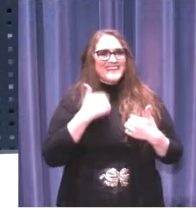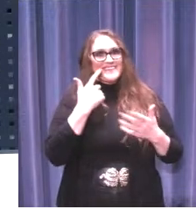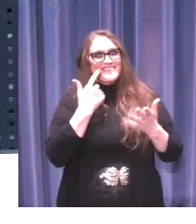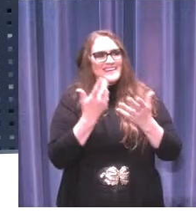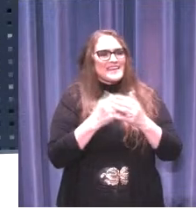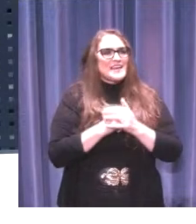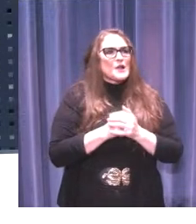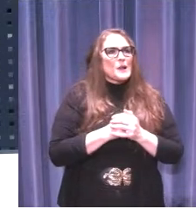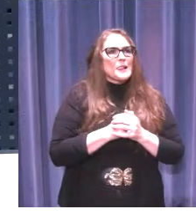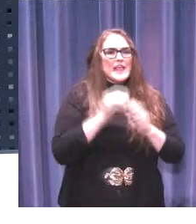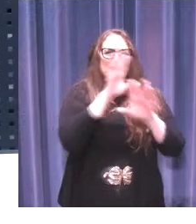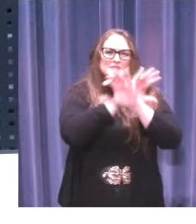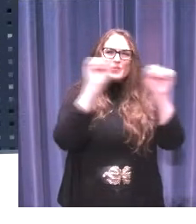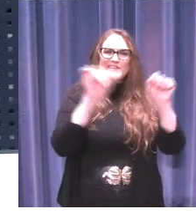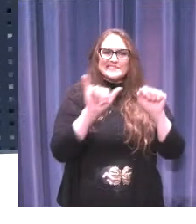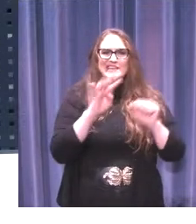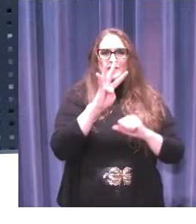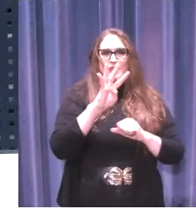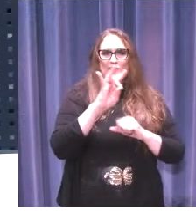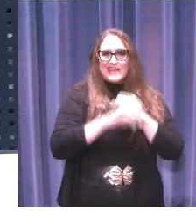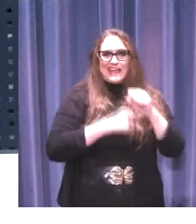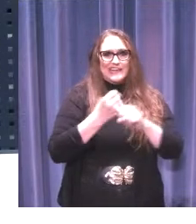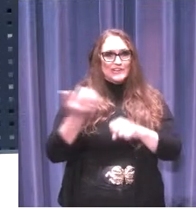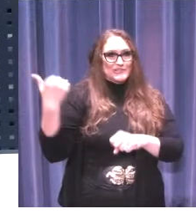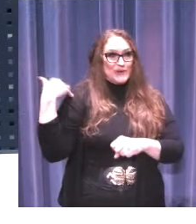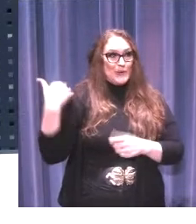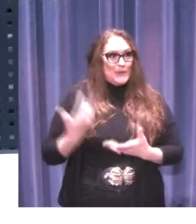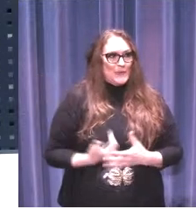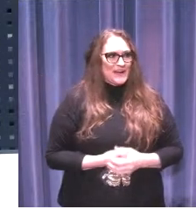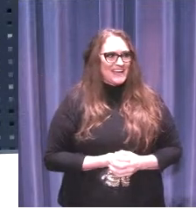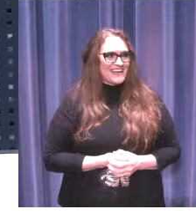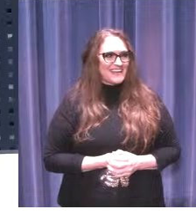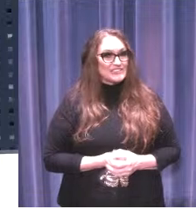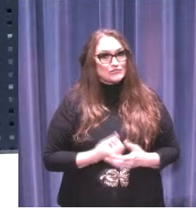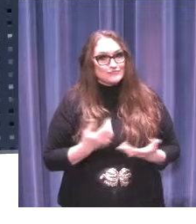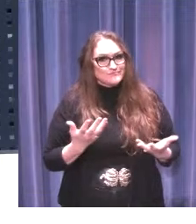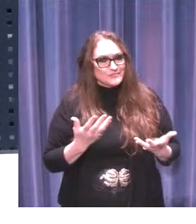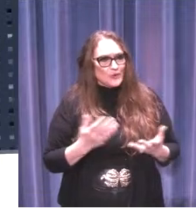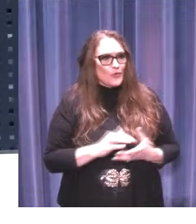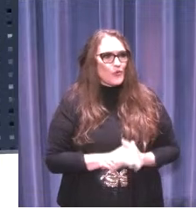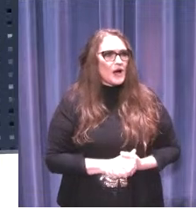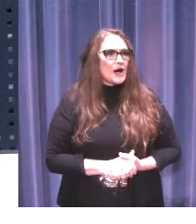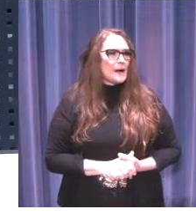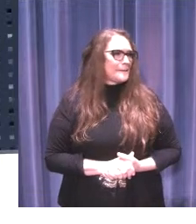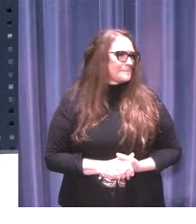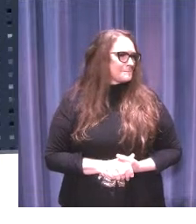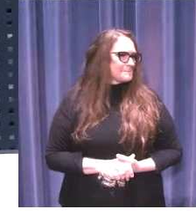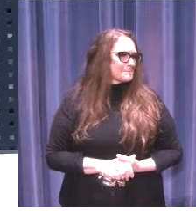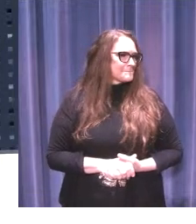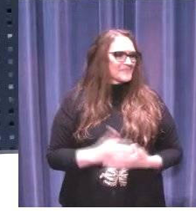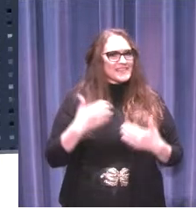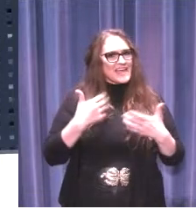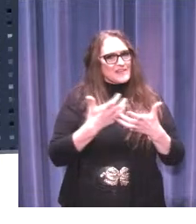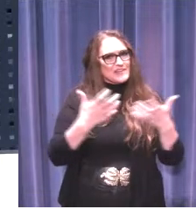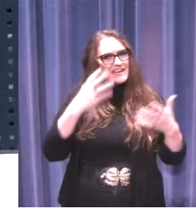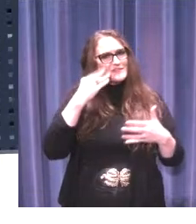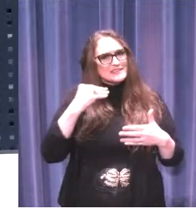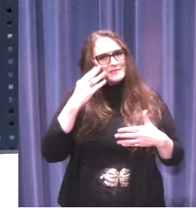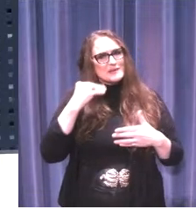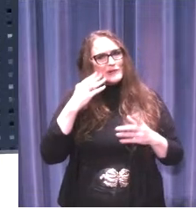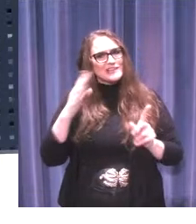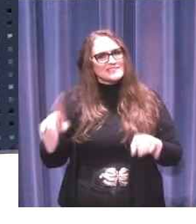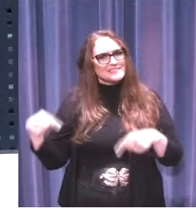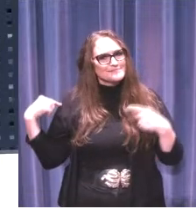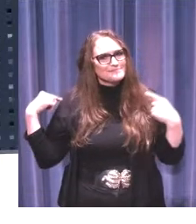was president like 48 years ago. So I have a lot of